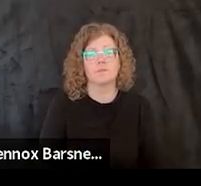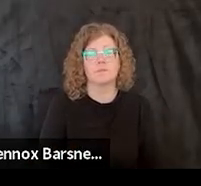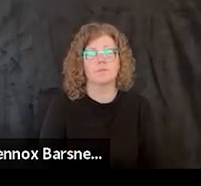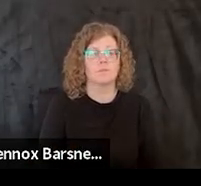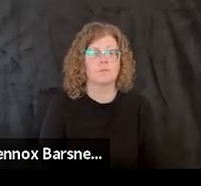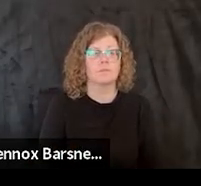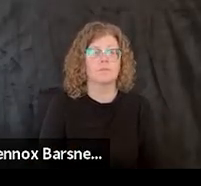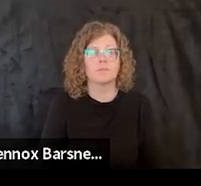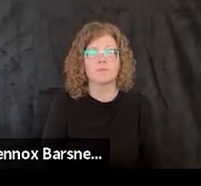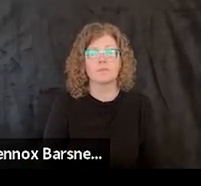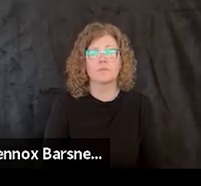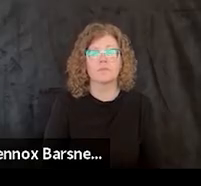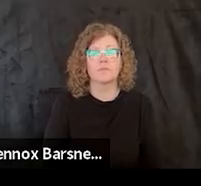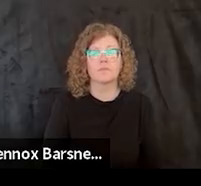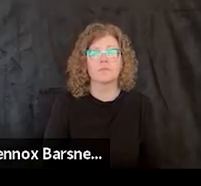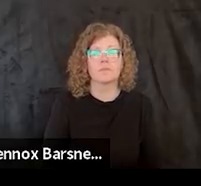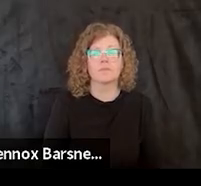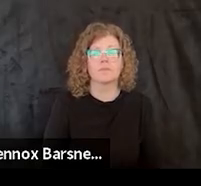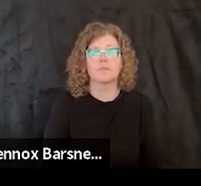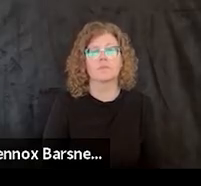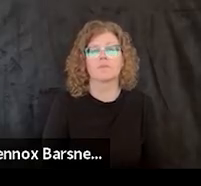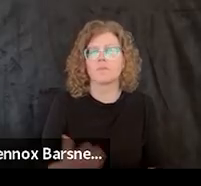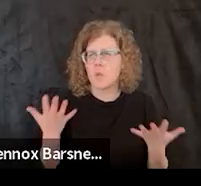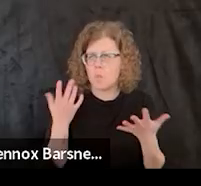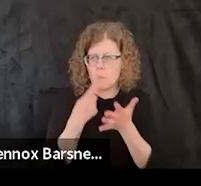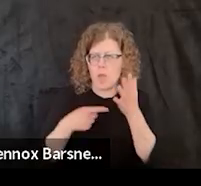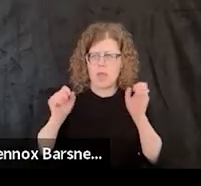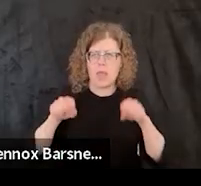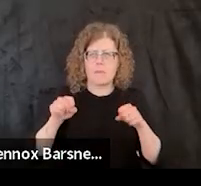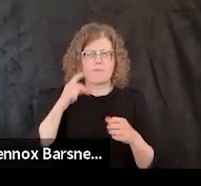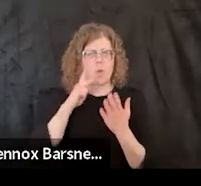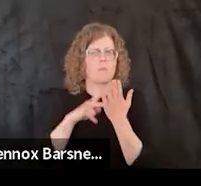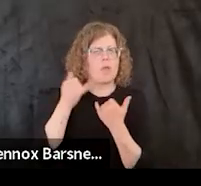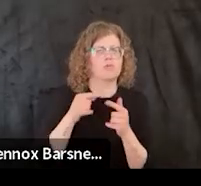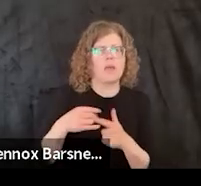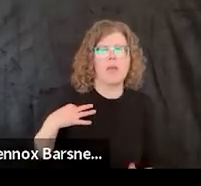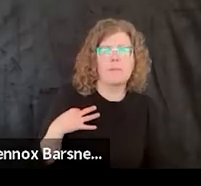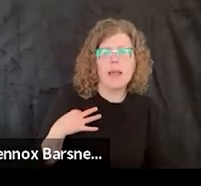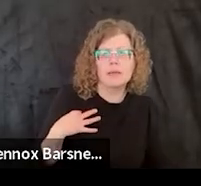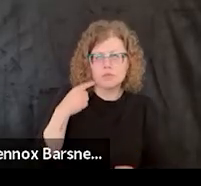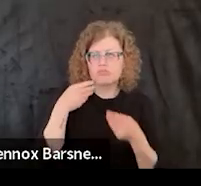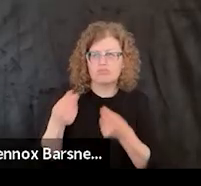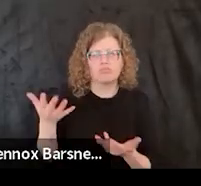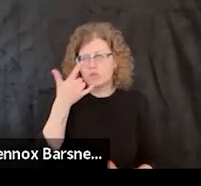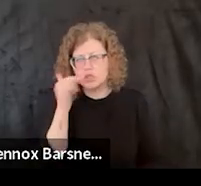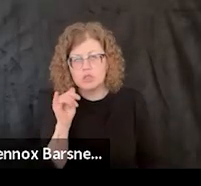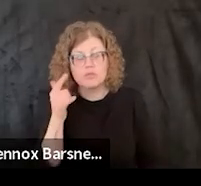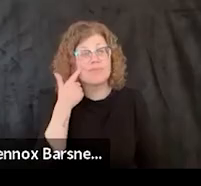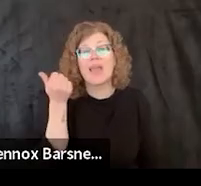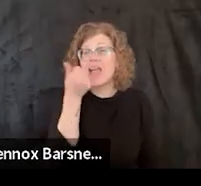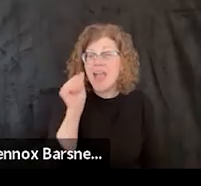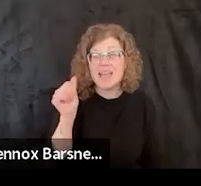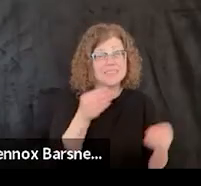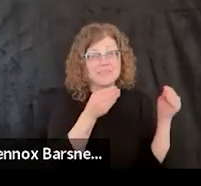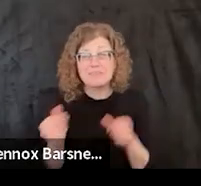Eligible project expenses. Funds from this program may go towards almost any expense directly related to